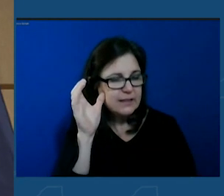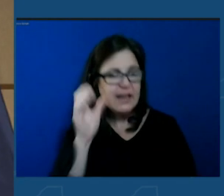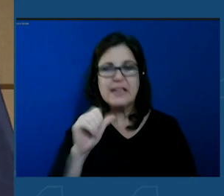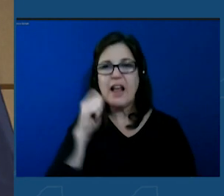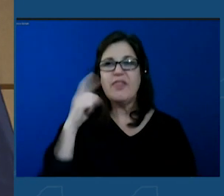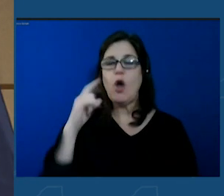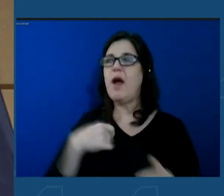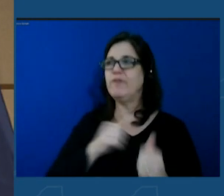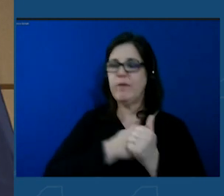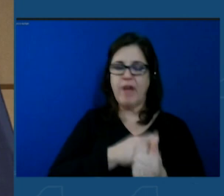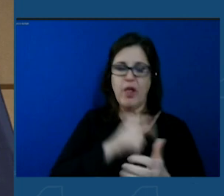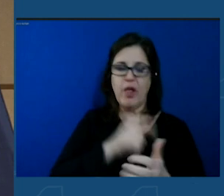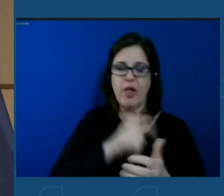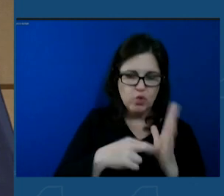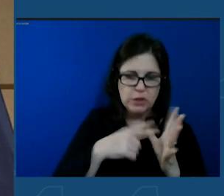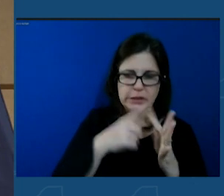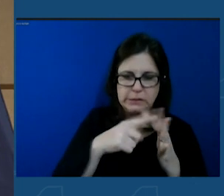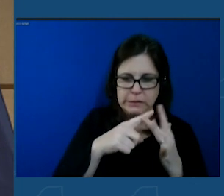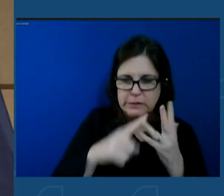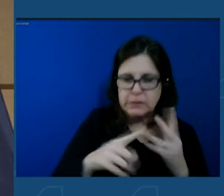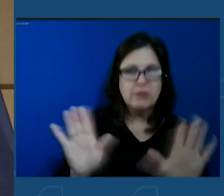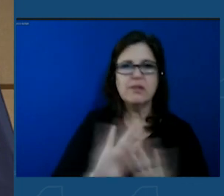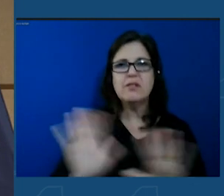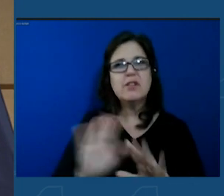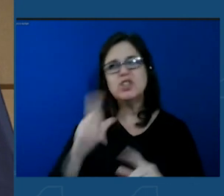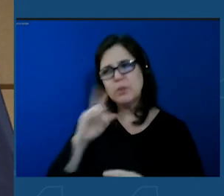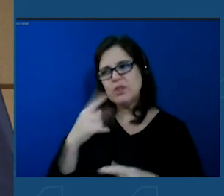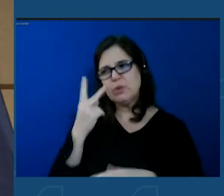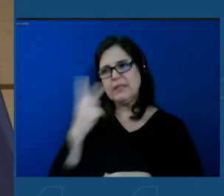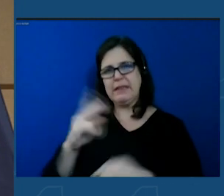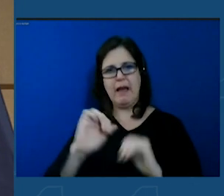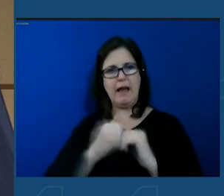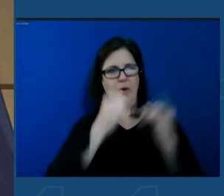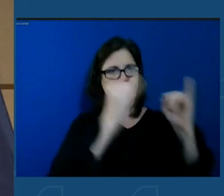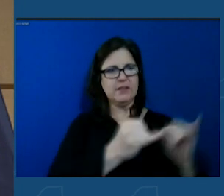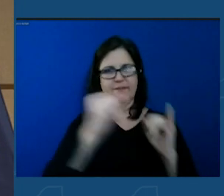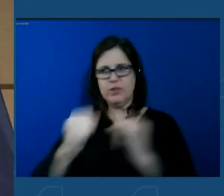how I should be helped personally because every student is different.